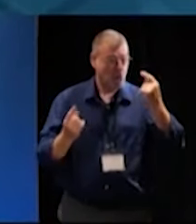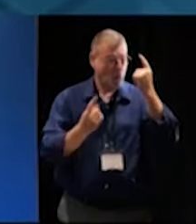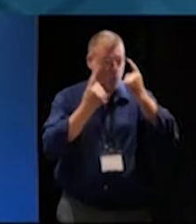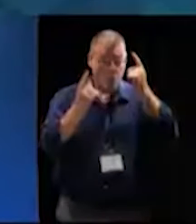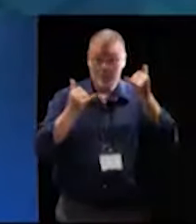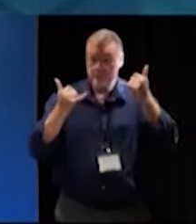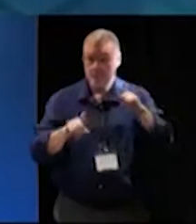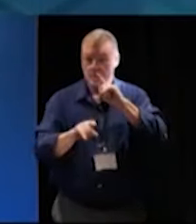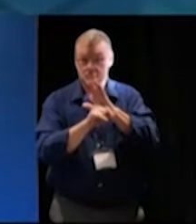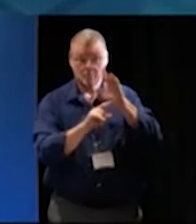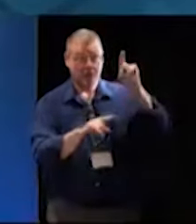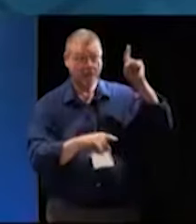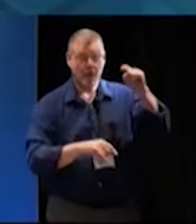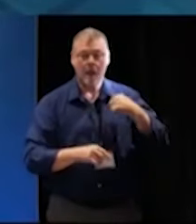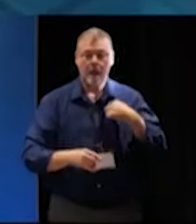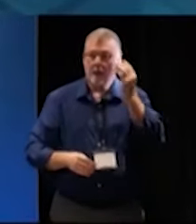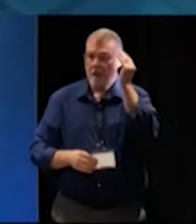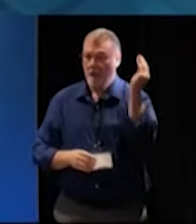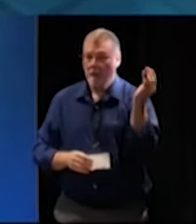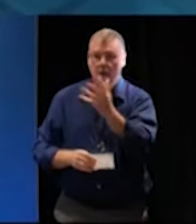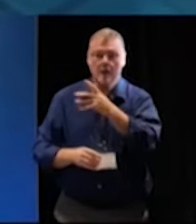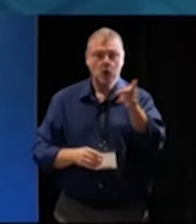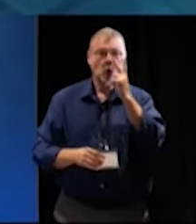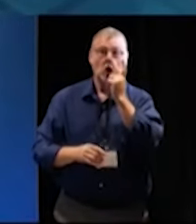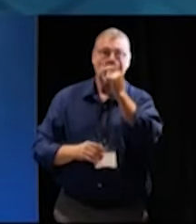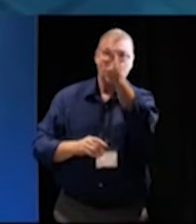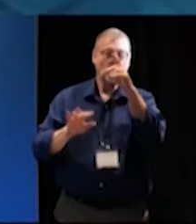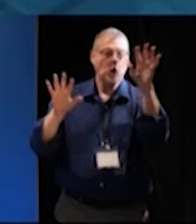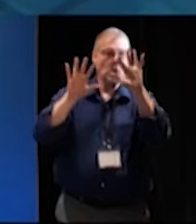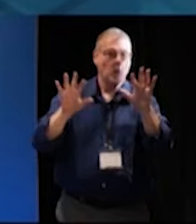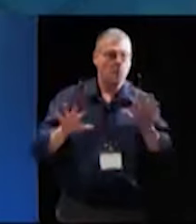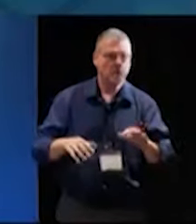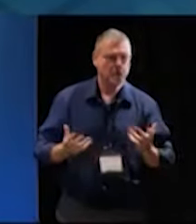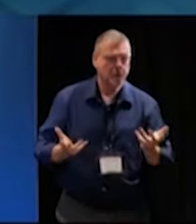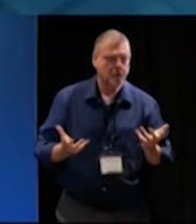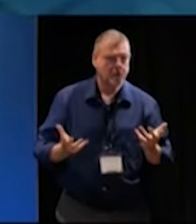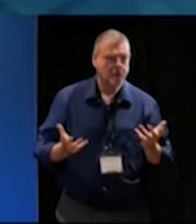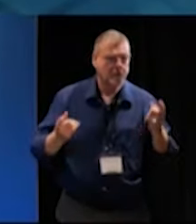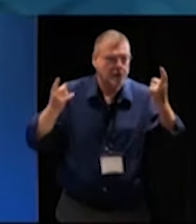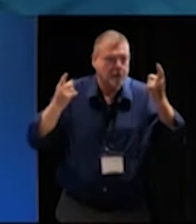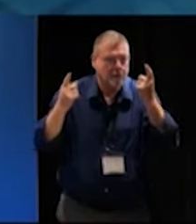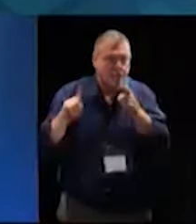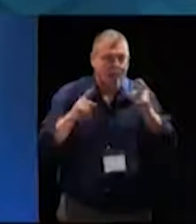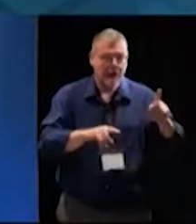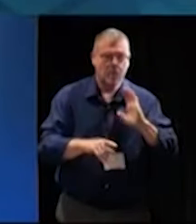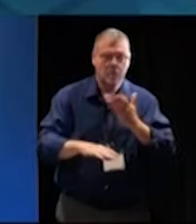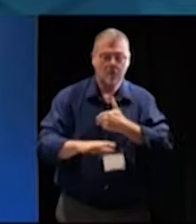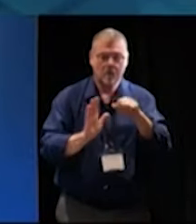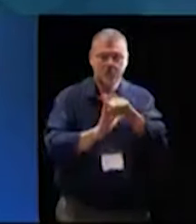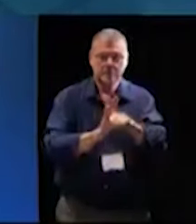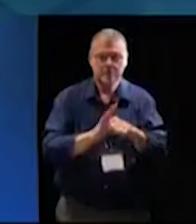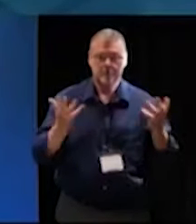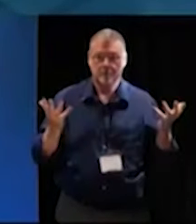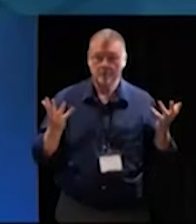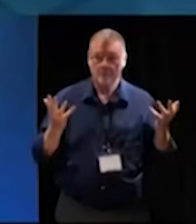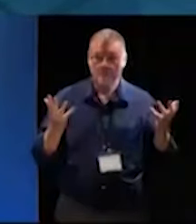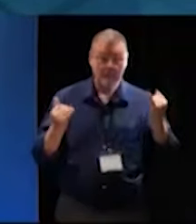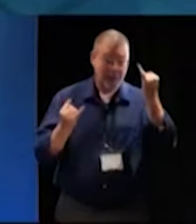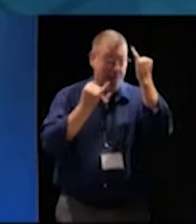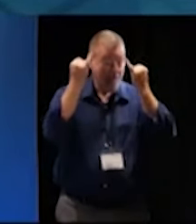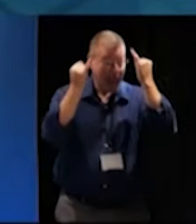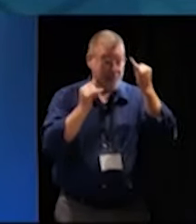this, I just ask you to look at the weather reports. What has happened to our state? This idea of